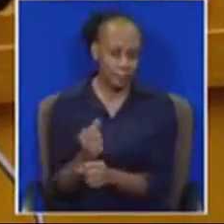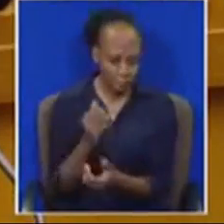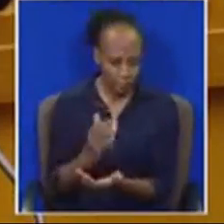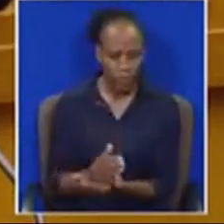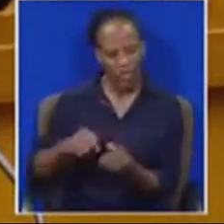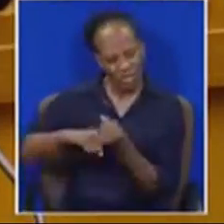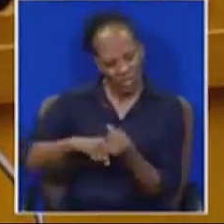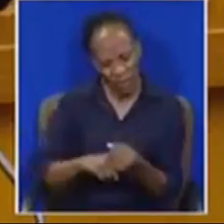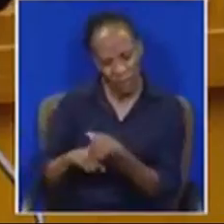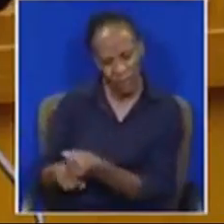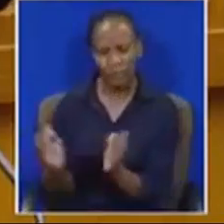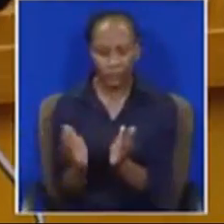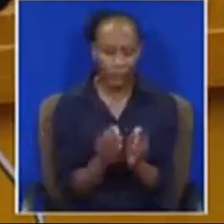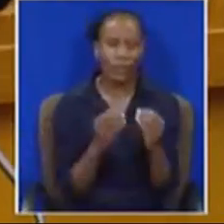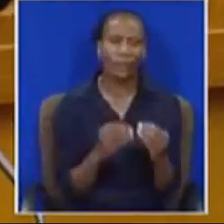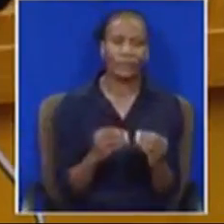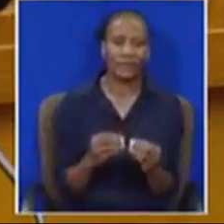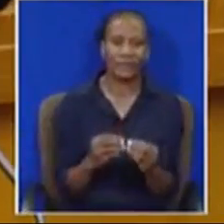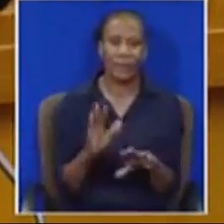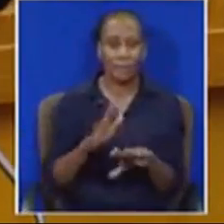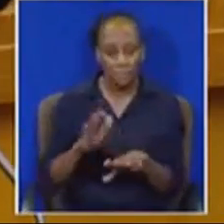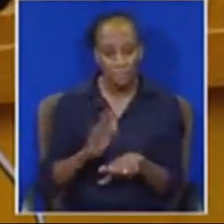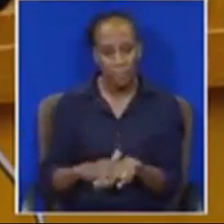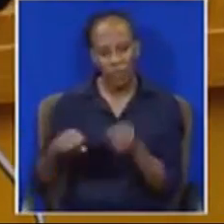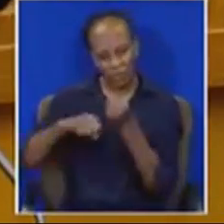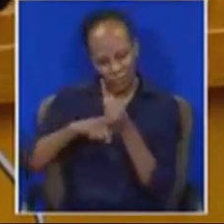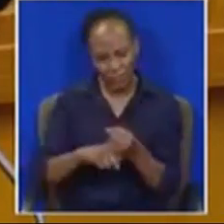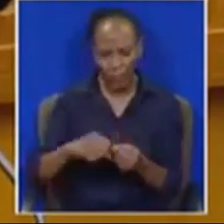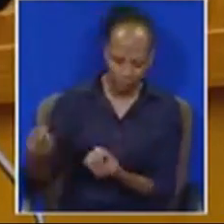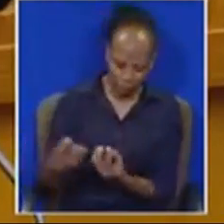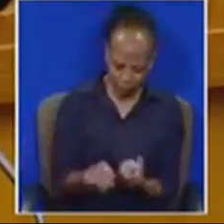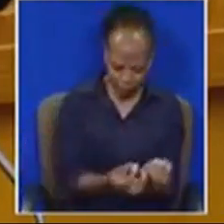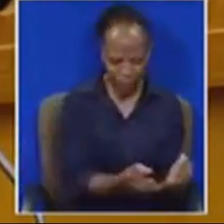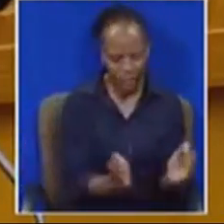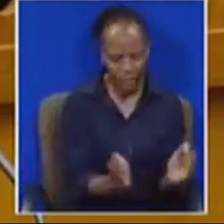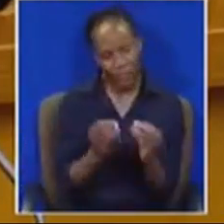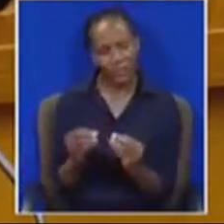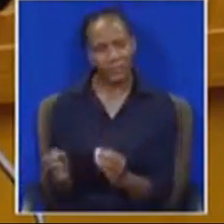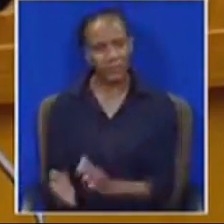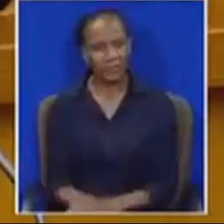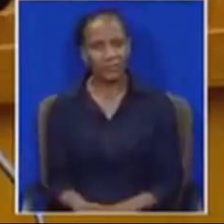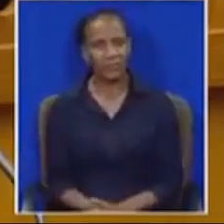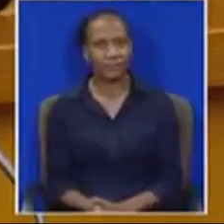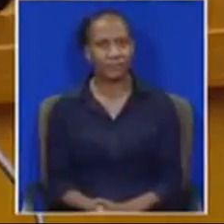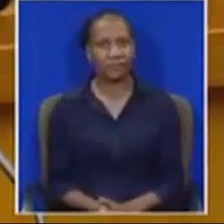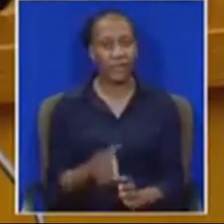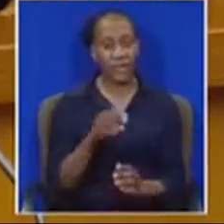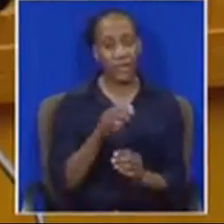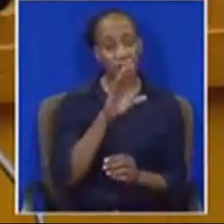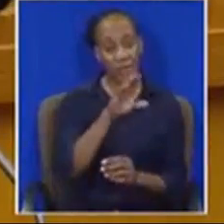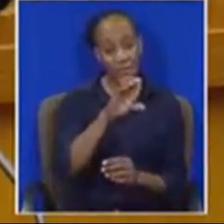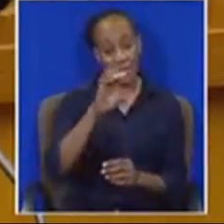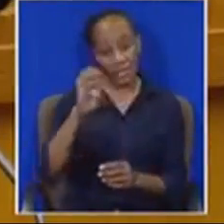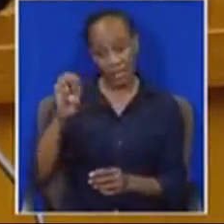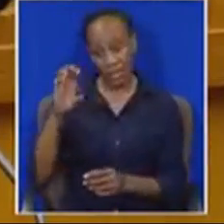small businesses and giving them maximum support. The establishment through the CEO